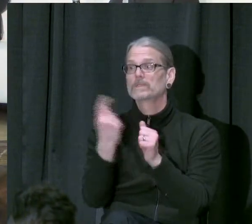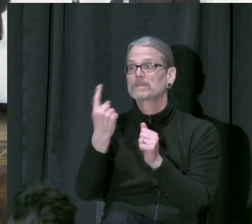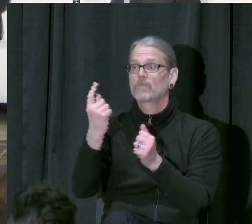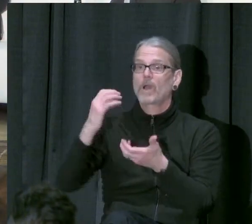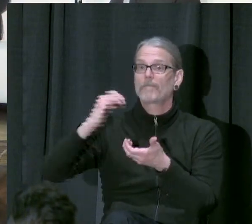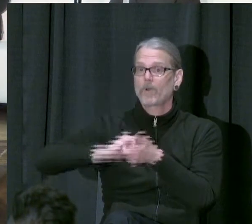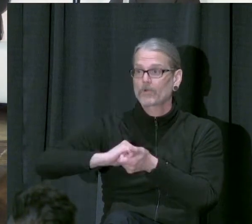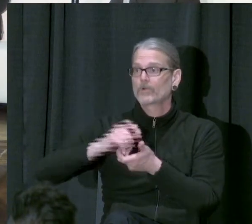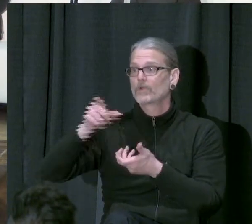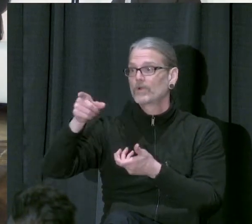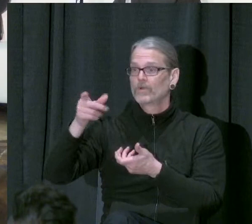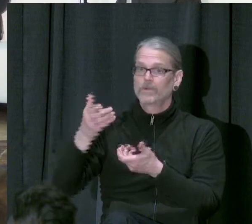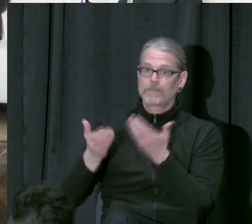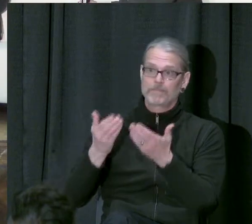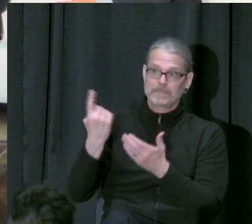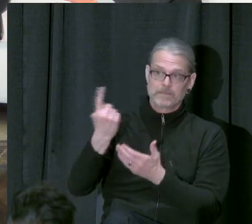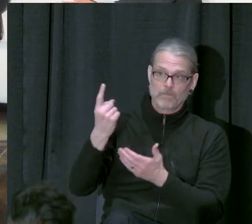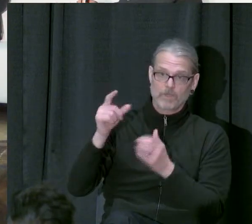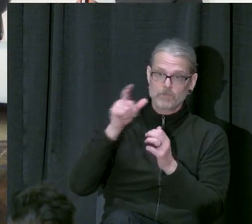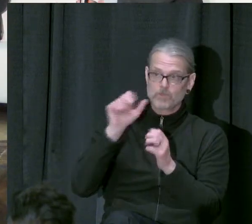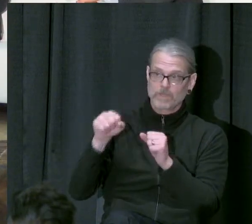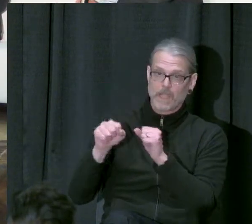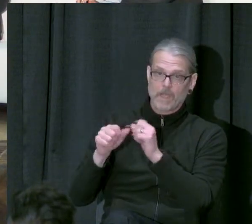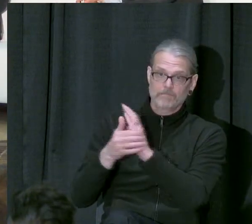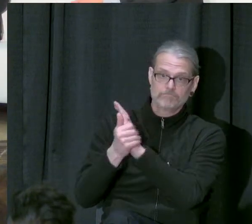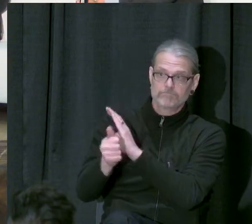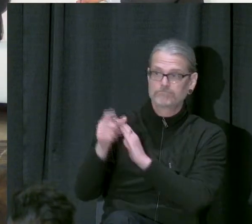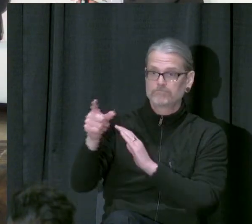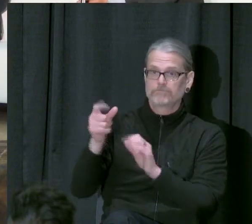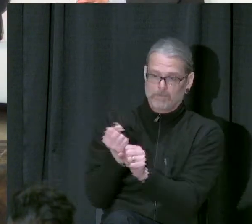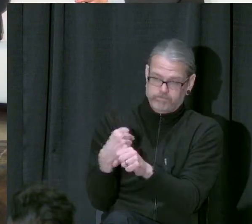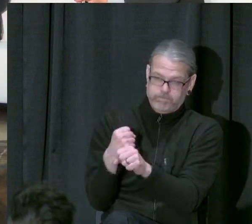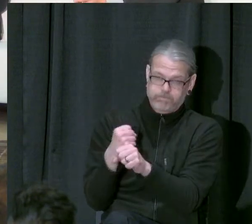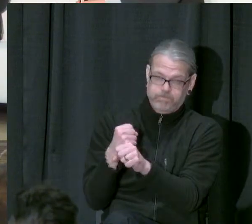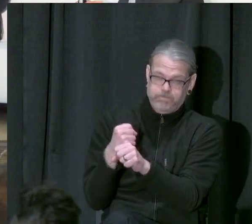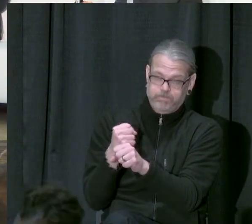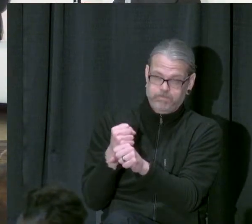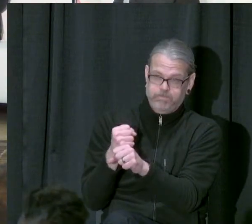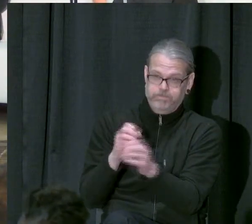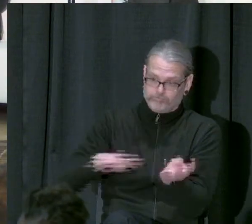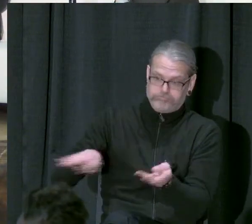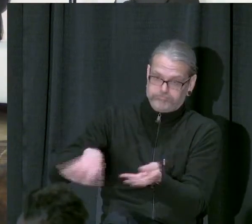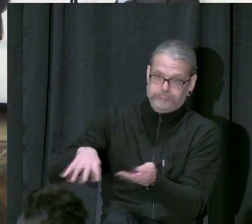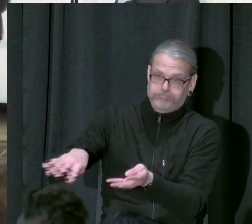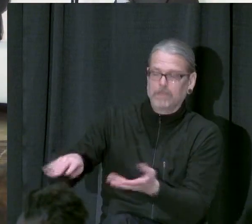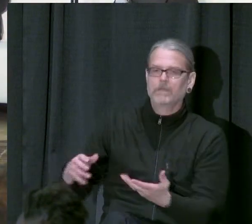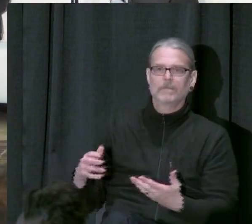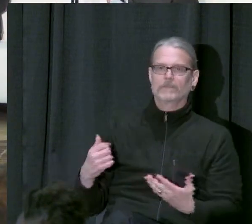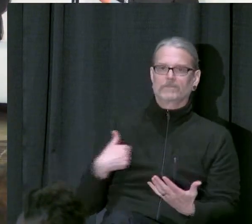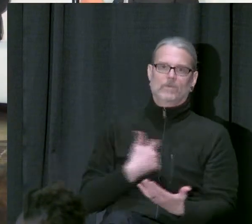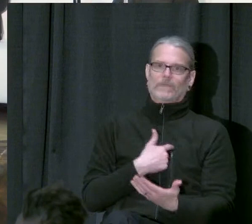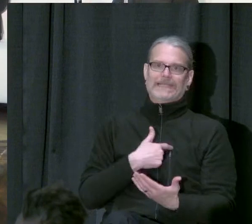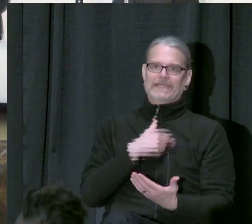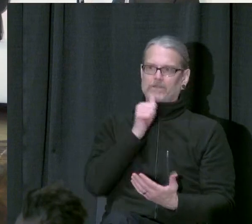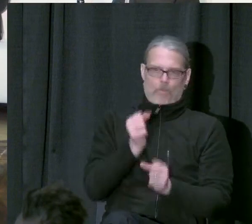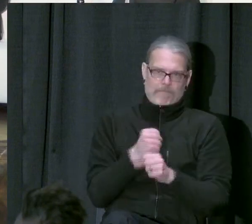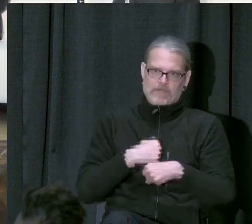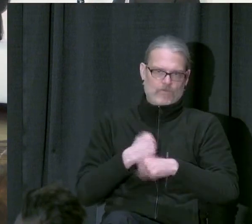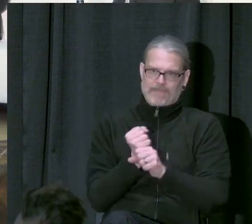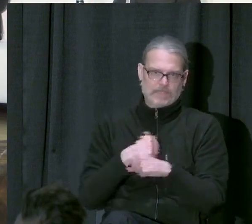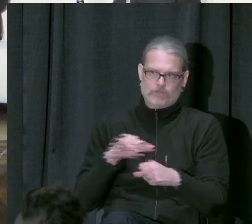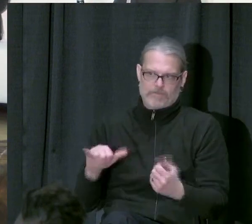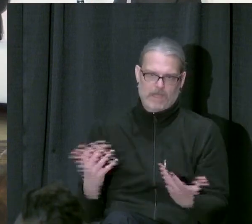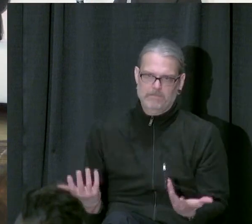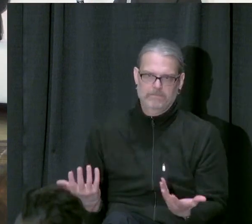maybe somebody who's more capable of mass production of something, because we are not manufacturers, right? But